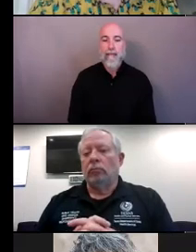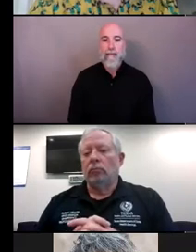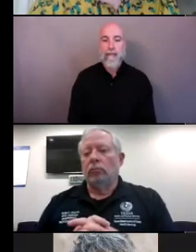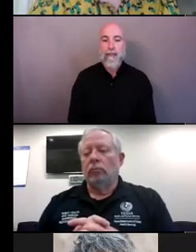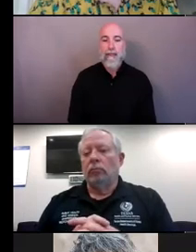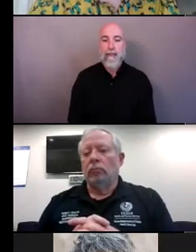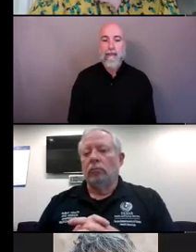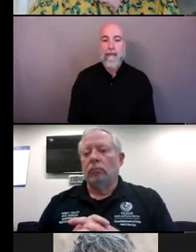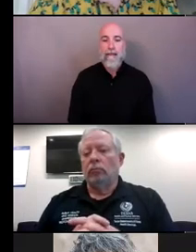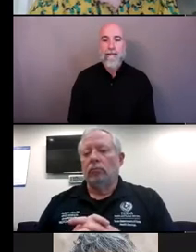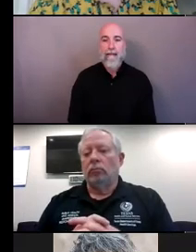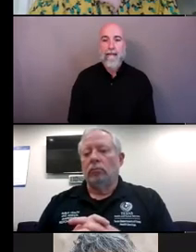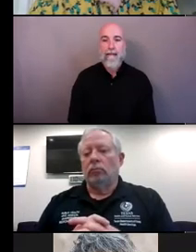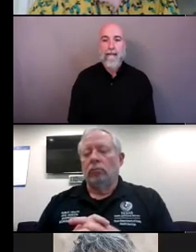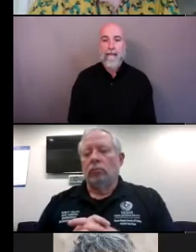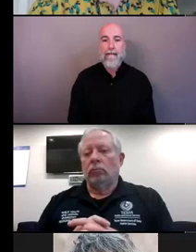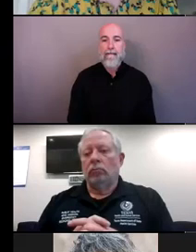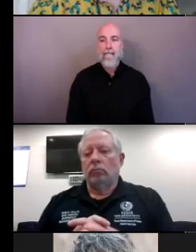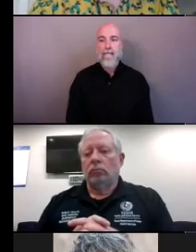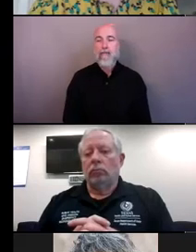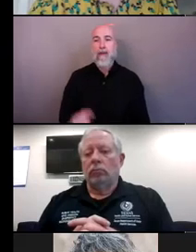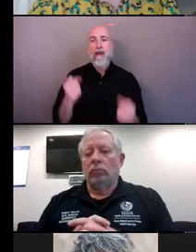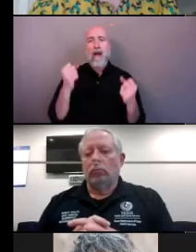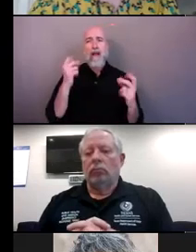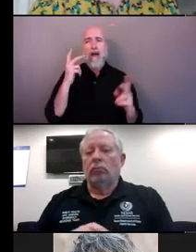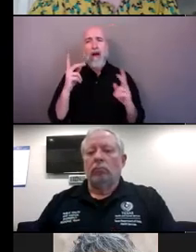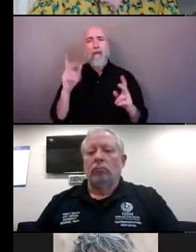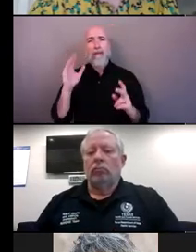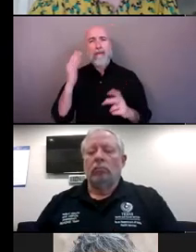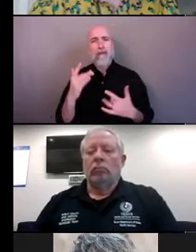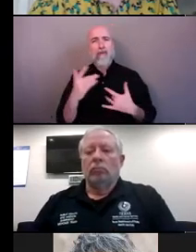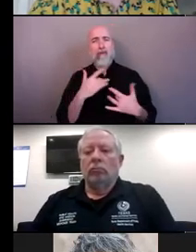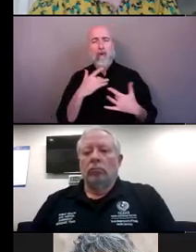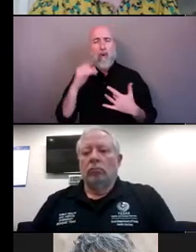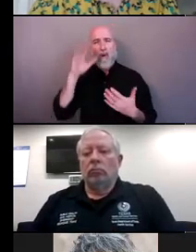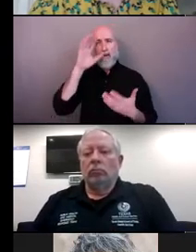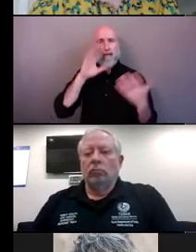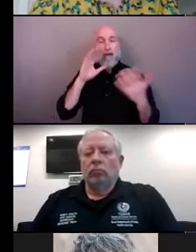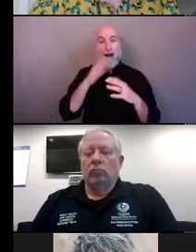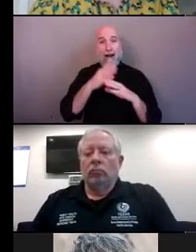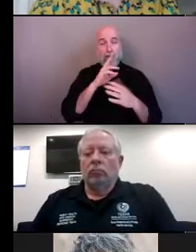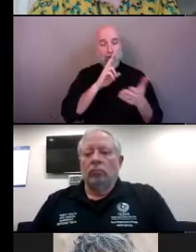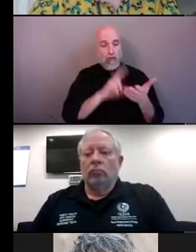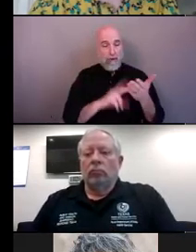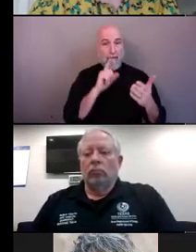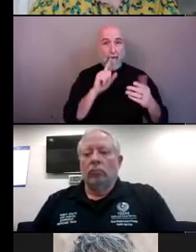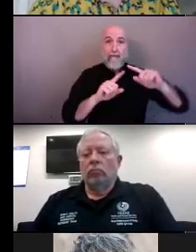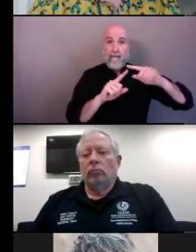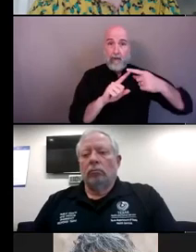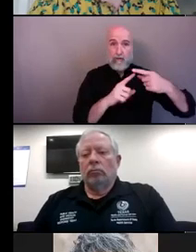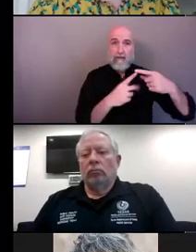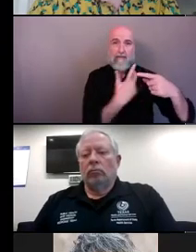And then one more general question. A lot of people are concerned or confused after registering for their first vaccine